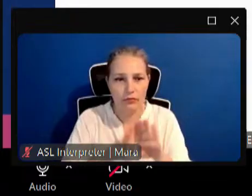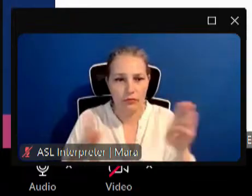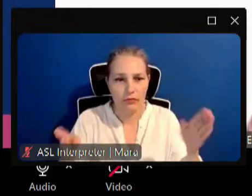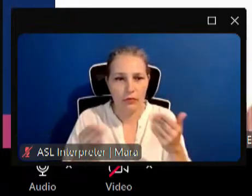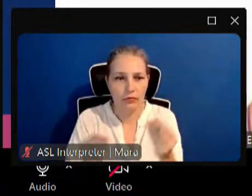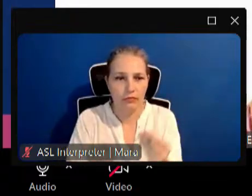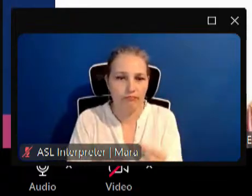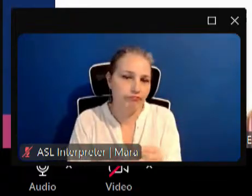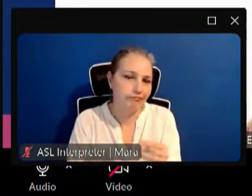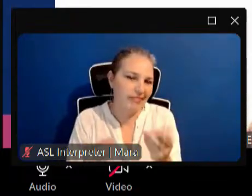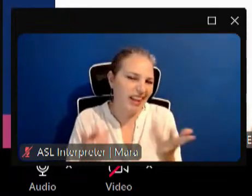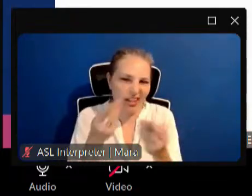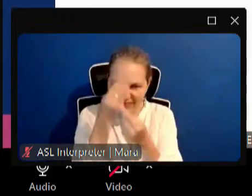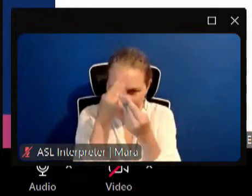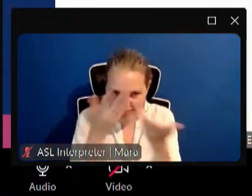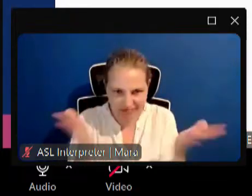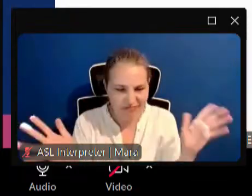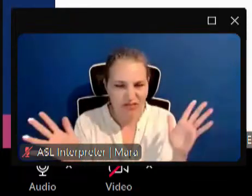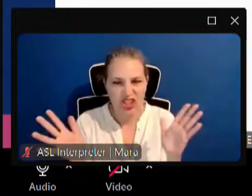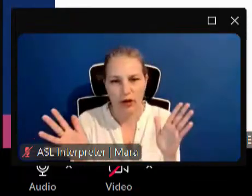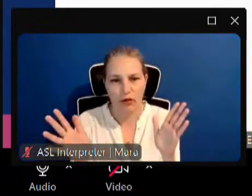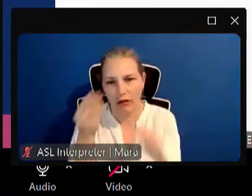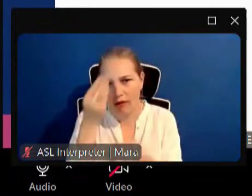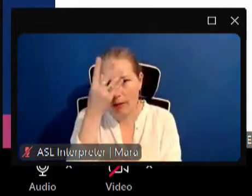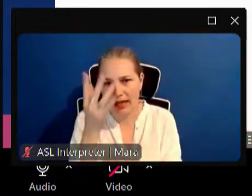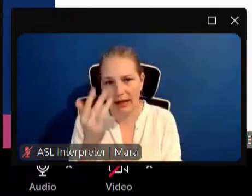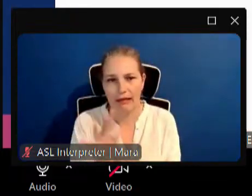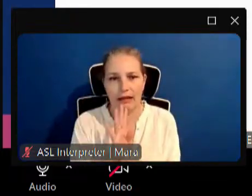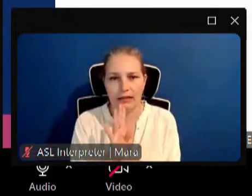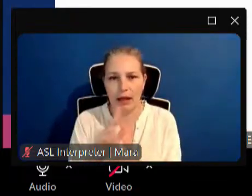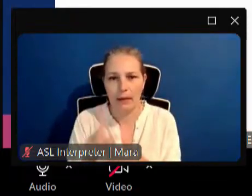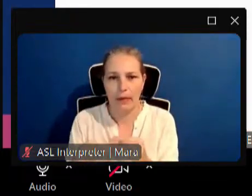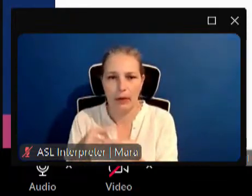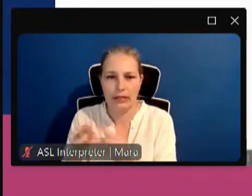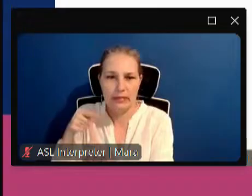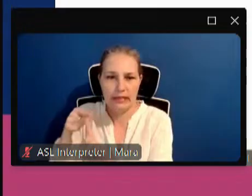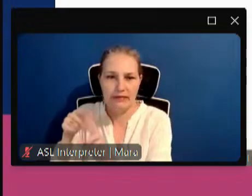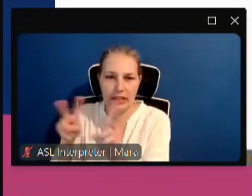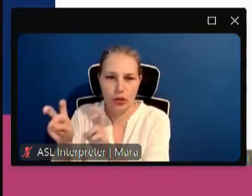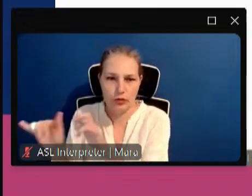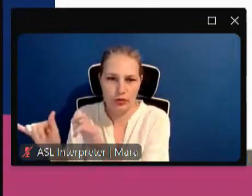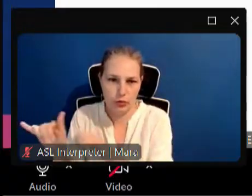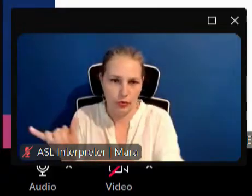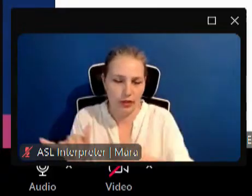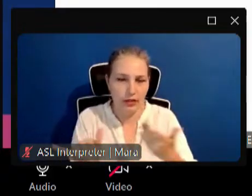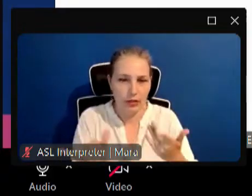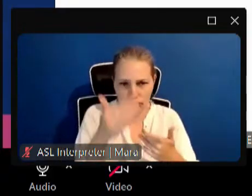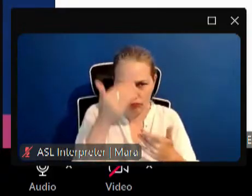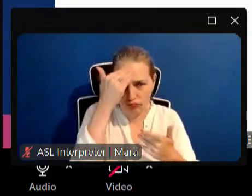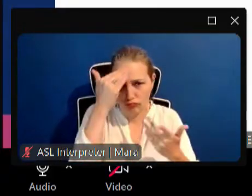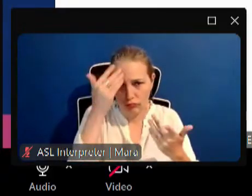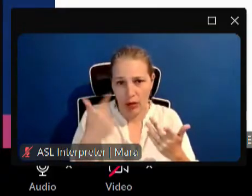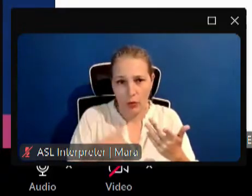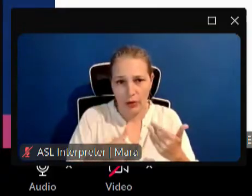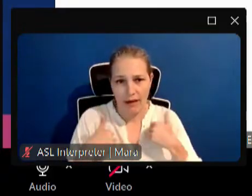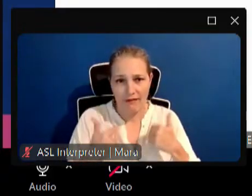general update, and then I'll talk about some specific issues. So for awareness, right now we have